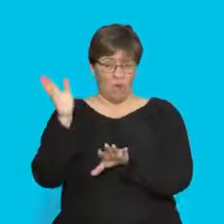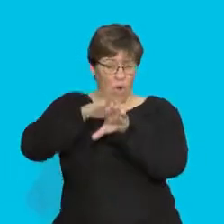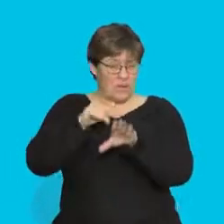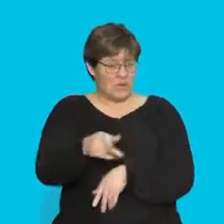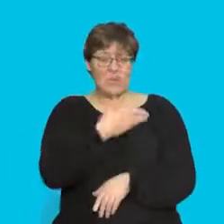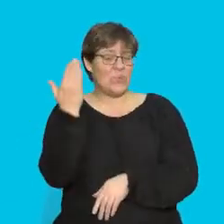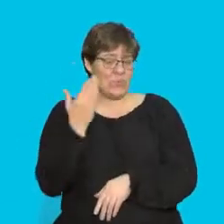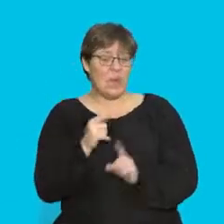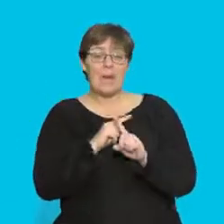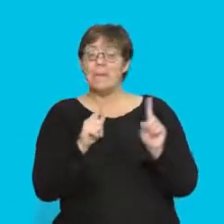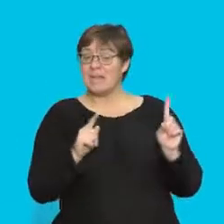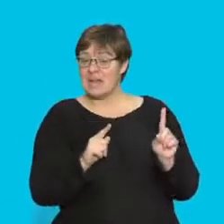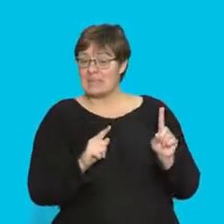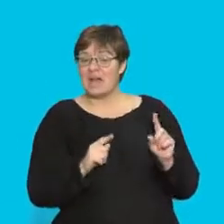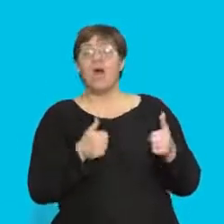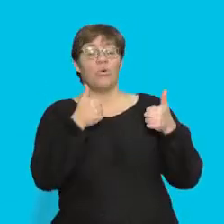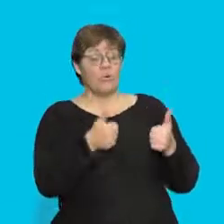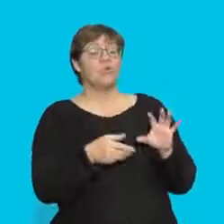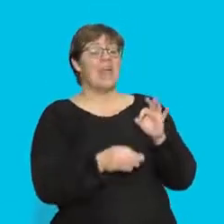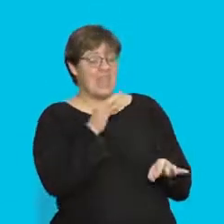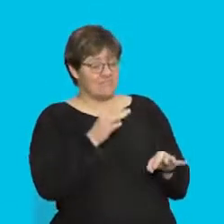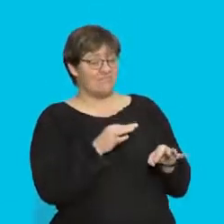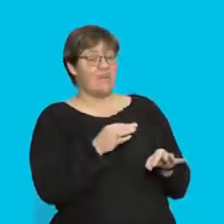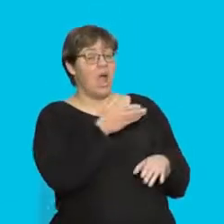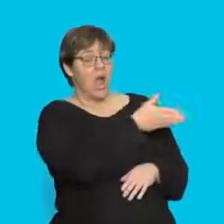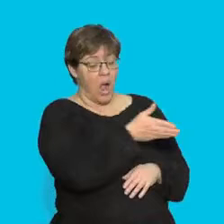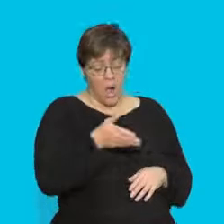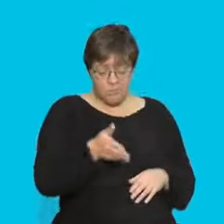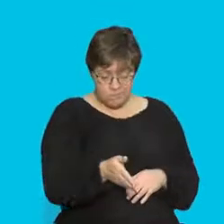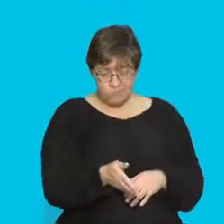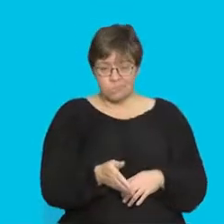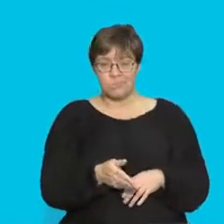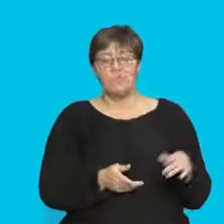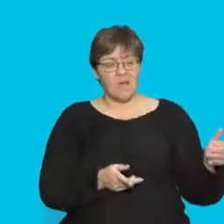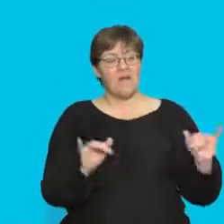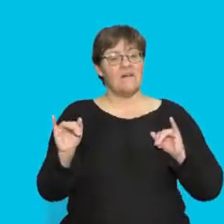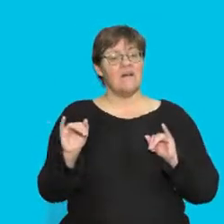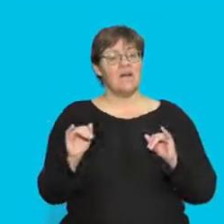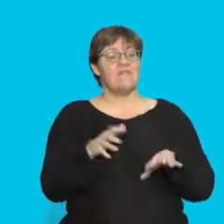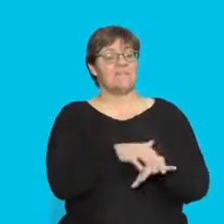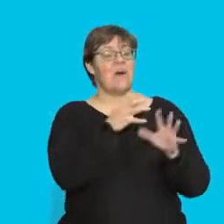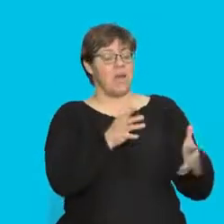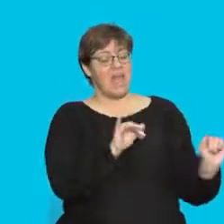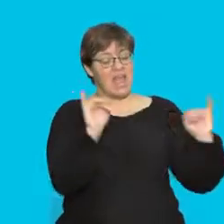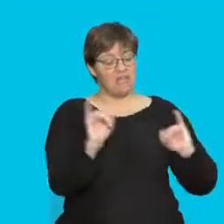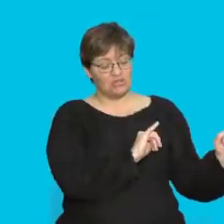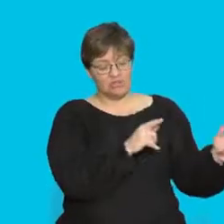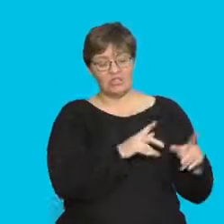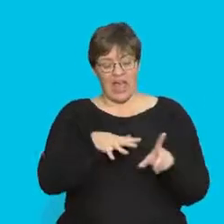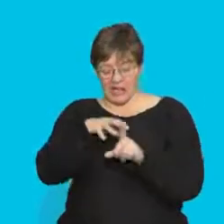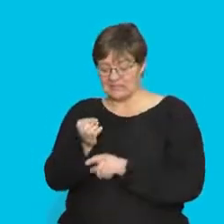infested with aphids. But it could be a good thing if the farmer introduced